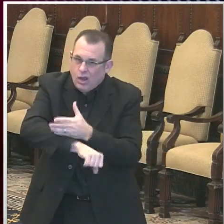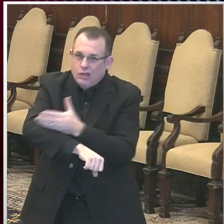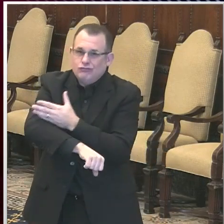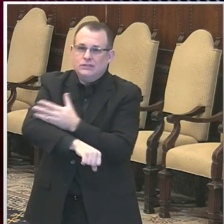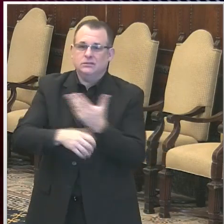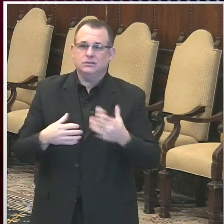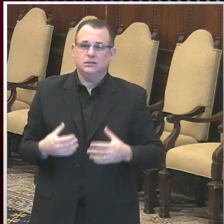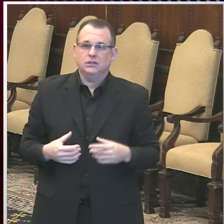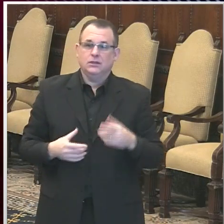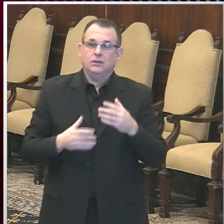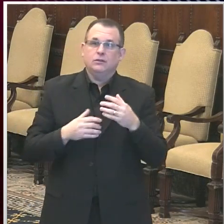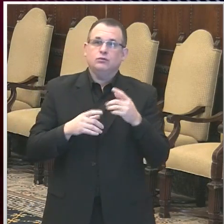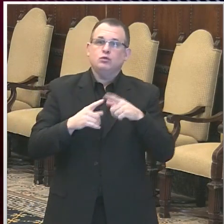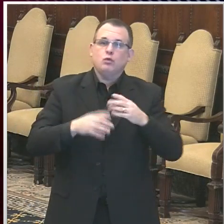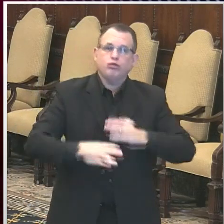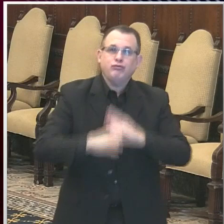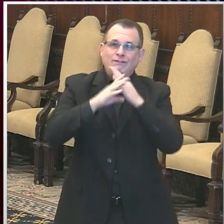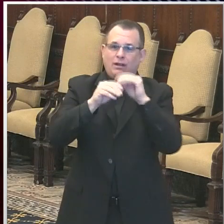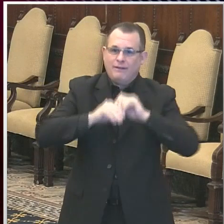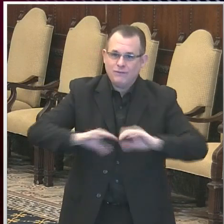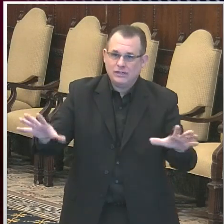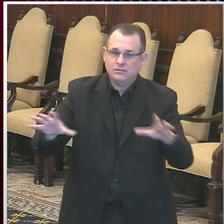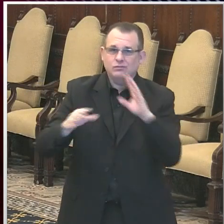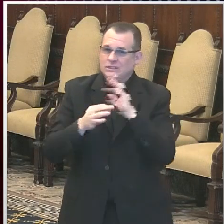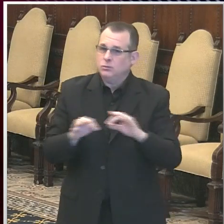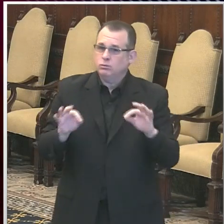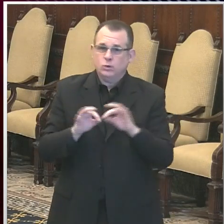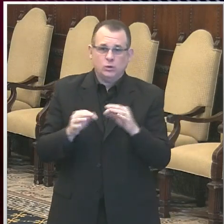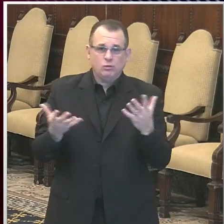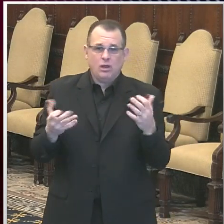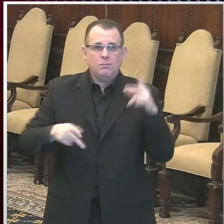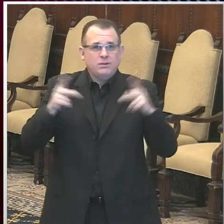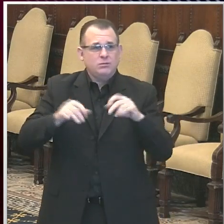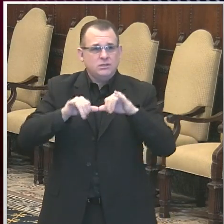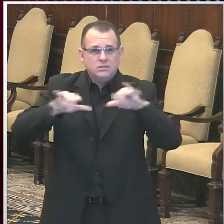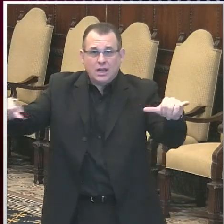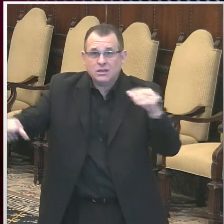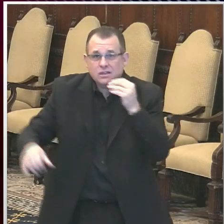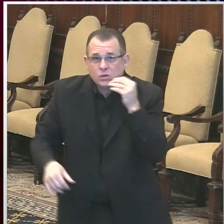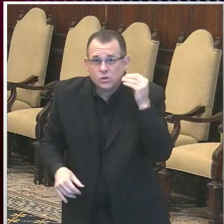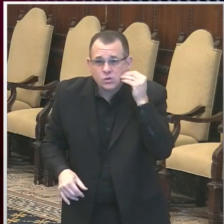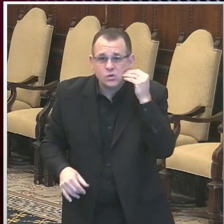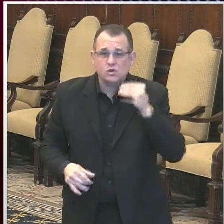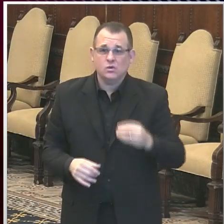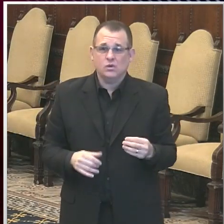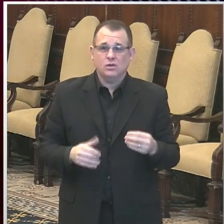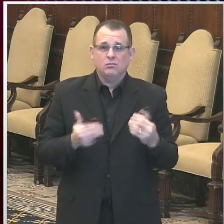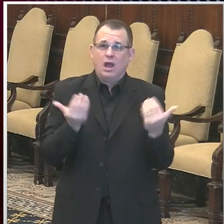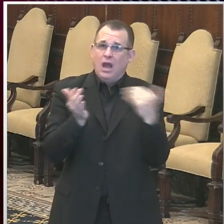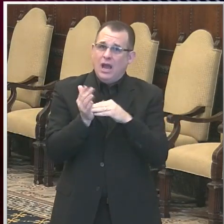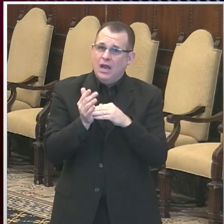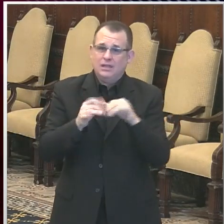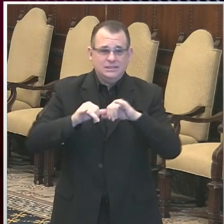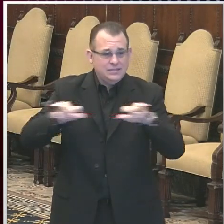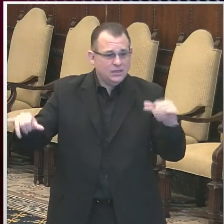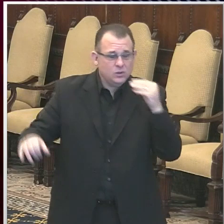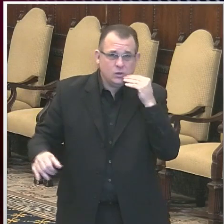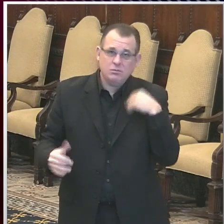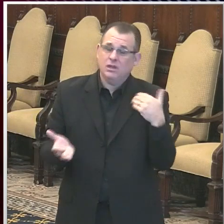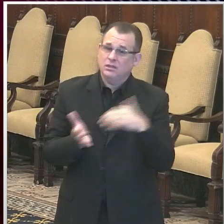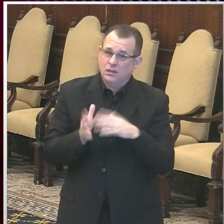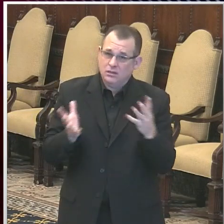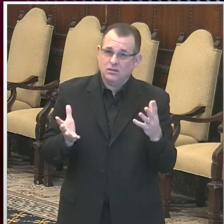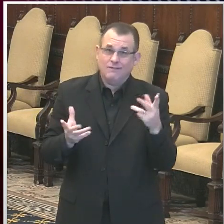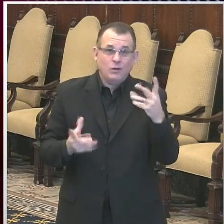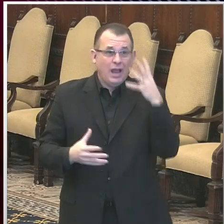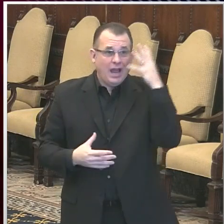is mainly going to depend on people following our social distancing recommendations. So keep your distance from other people, stay home. If you have to go outside and